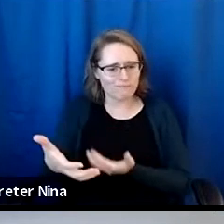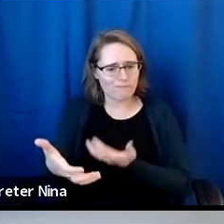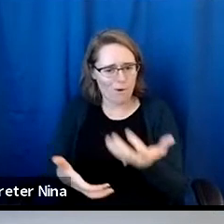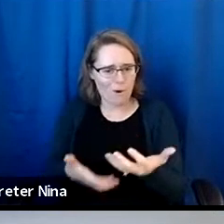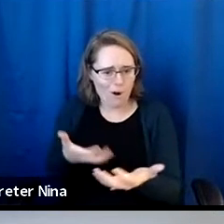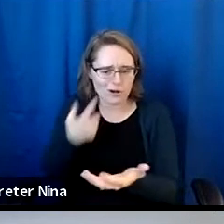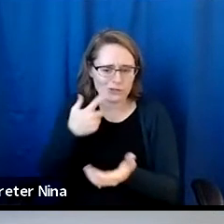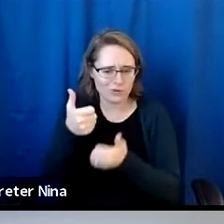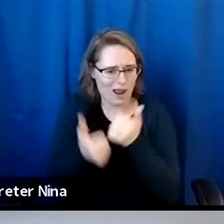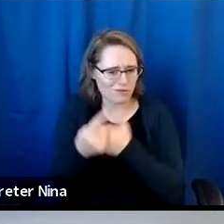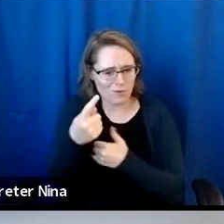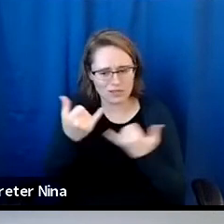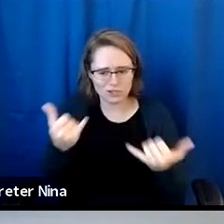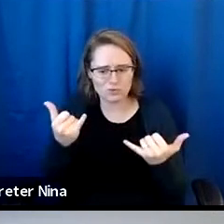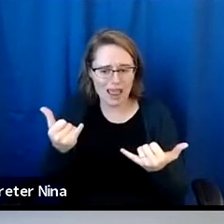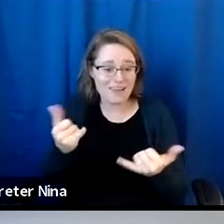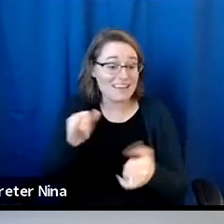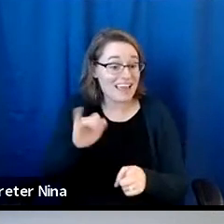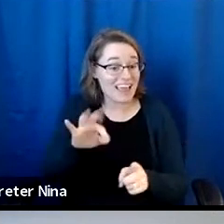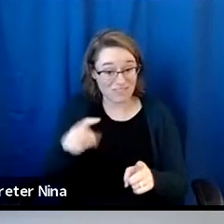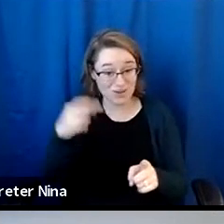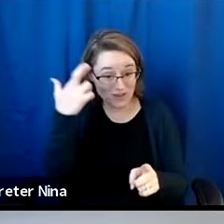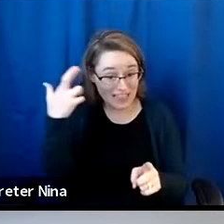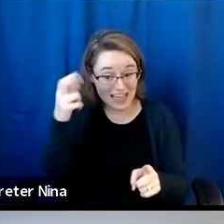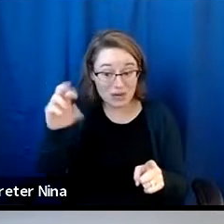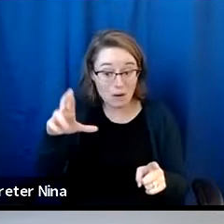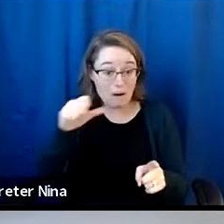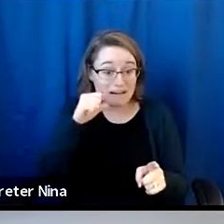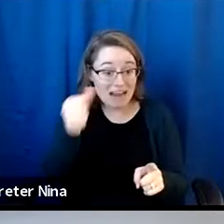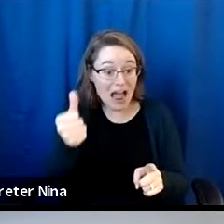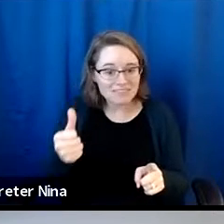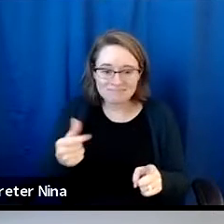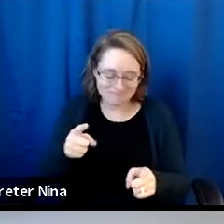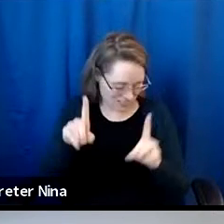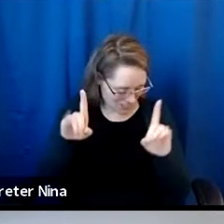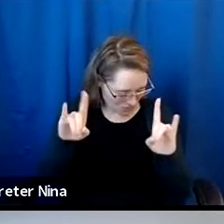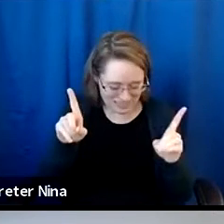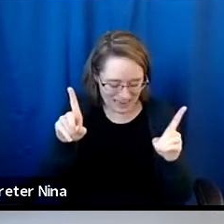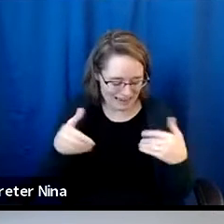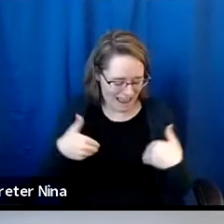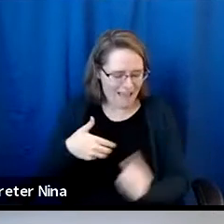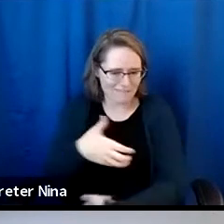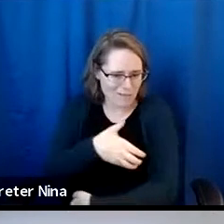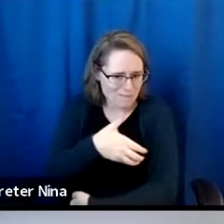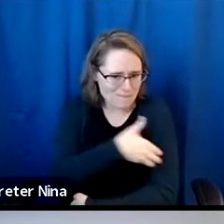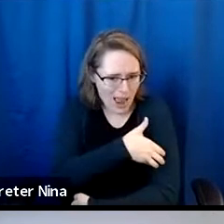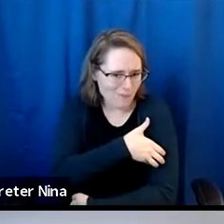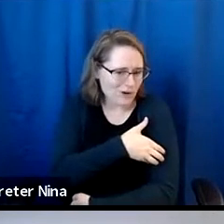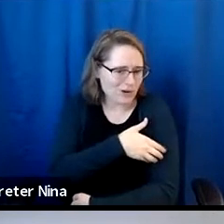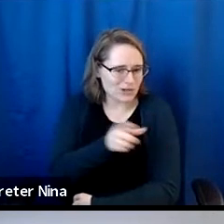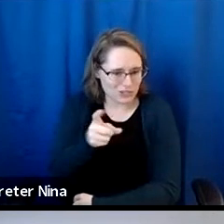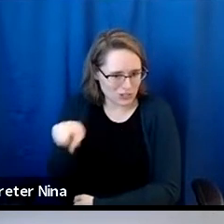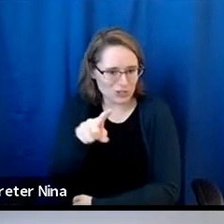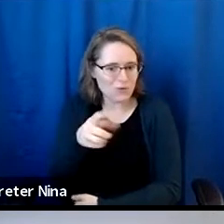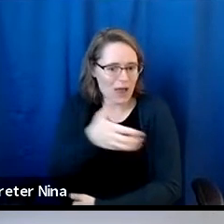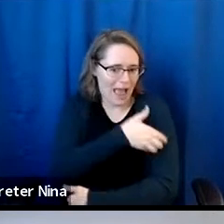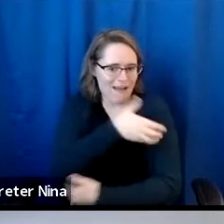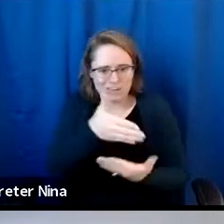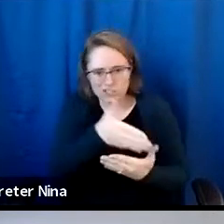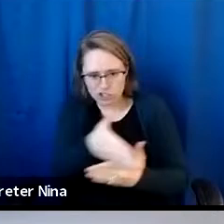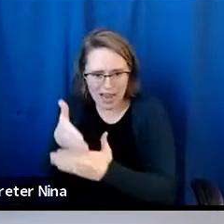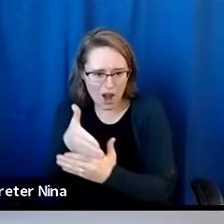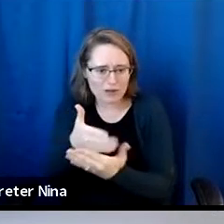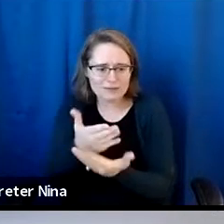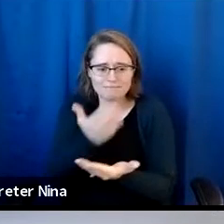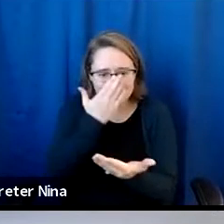everyone, which, whether you realize it or not, it is what it is. There is power that you wield that has been shared. So I